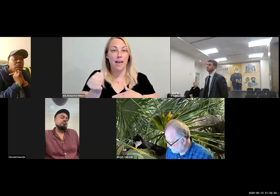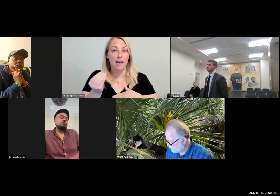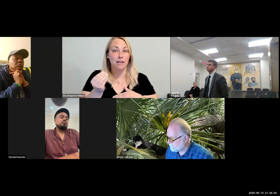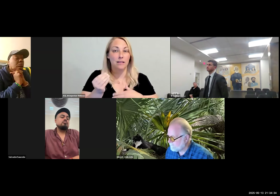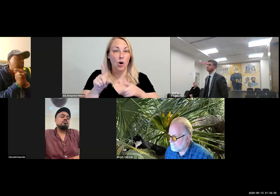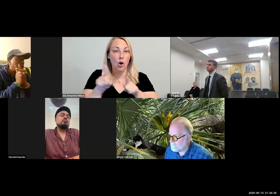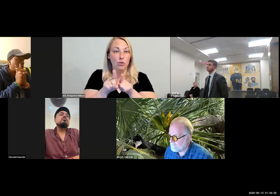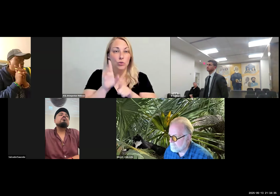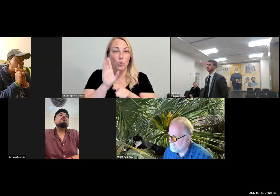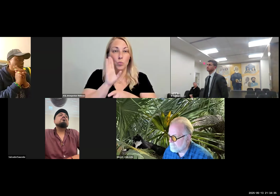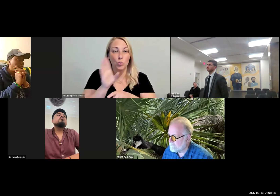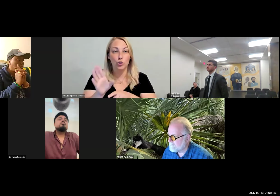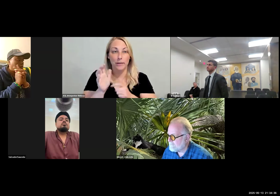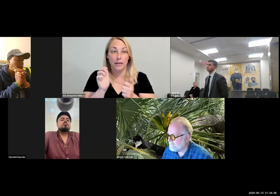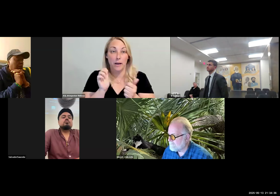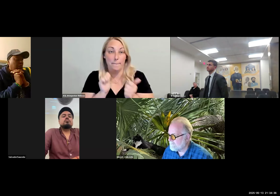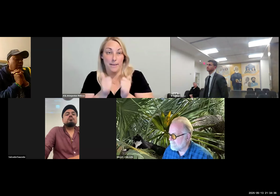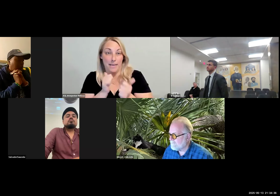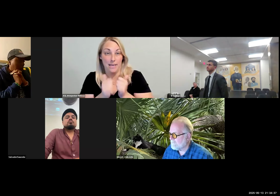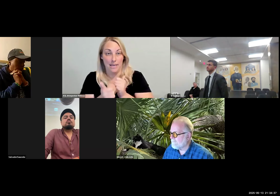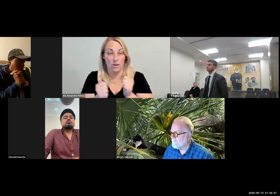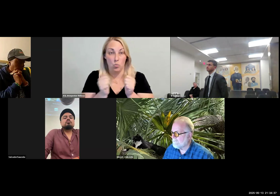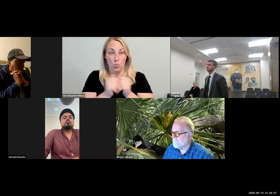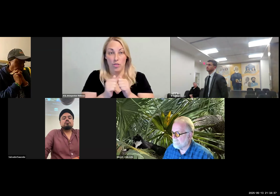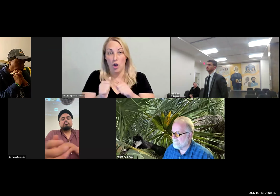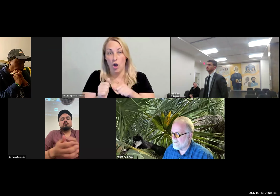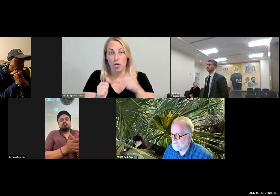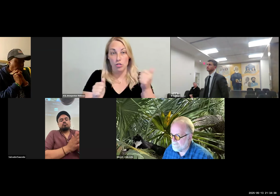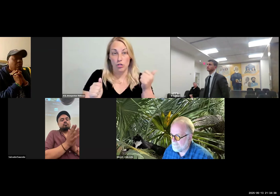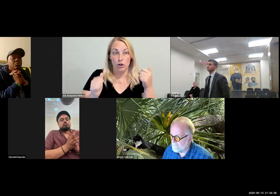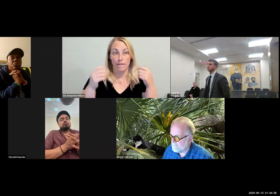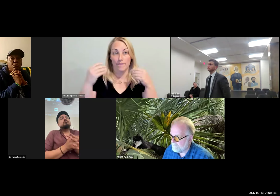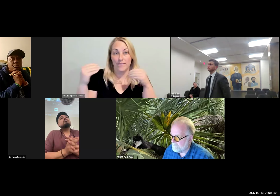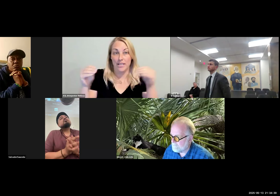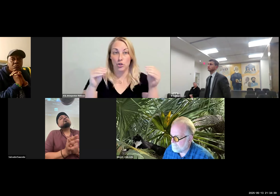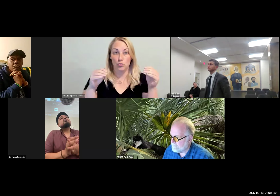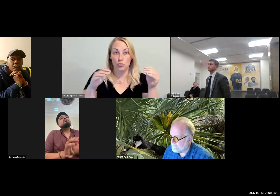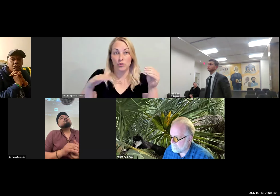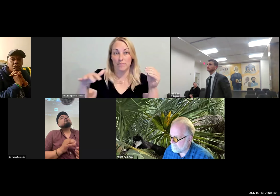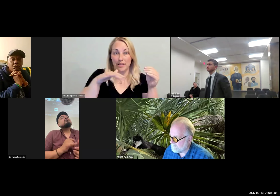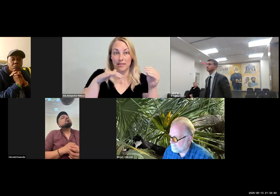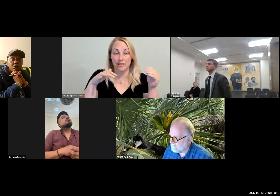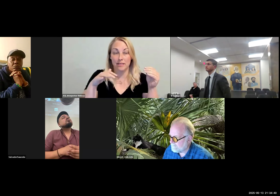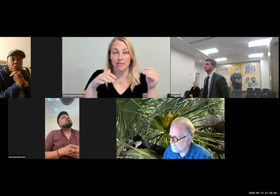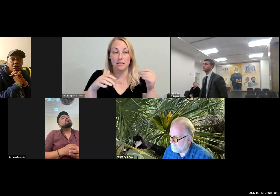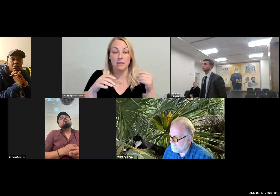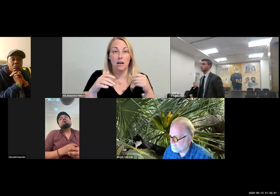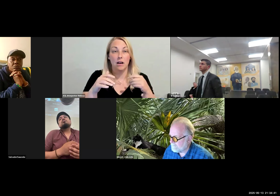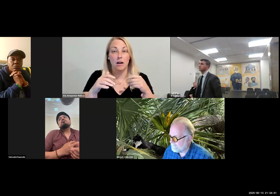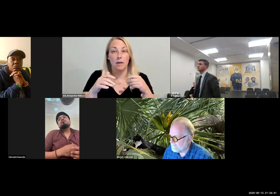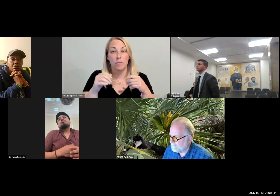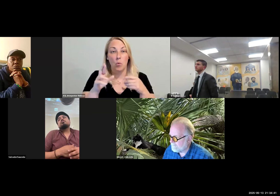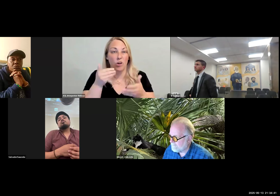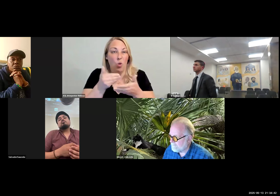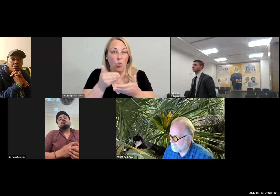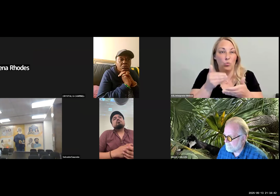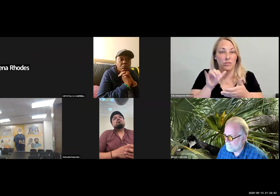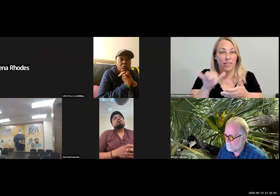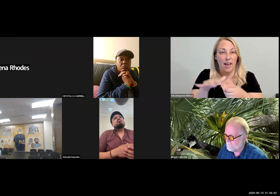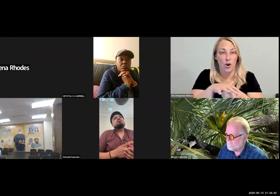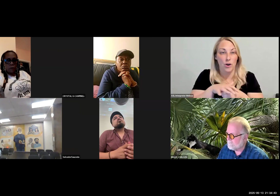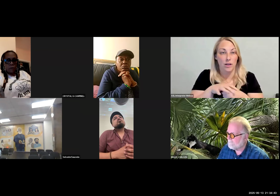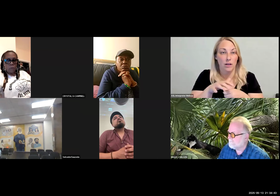you be in competition with any other venue spaces that's in the area or in close